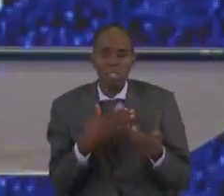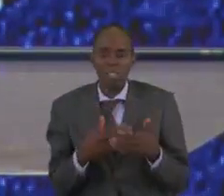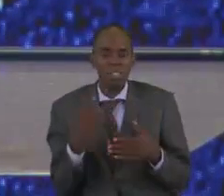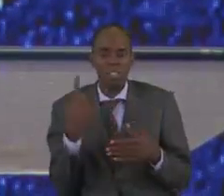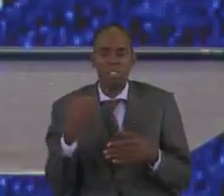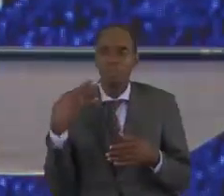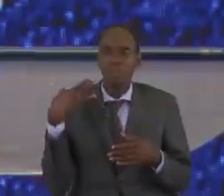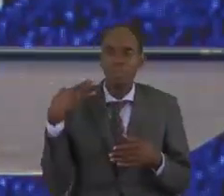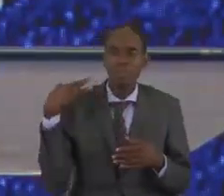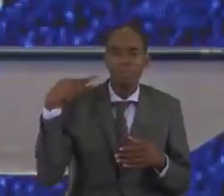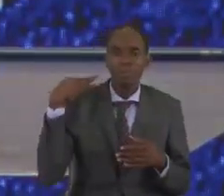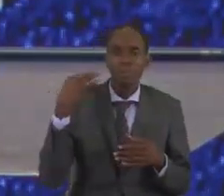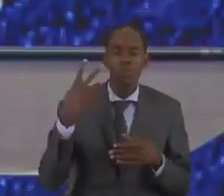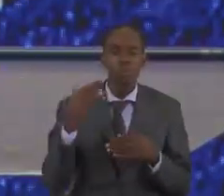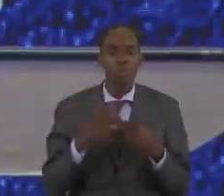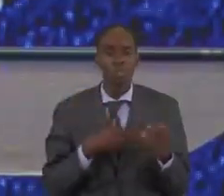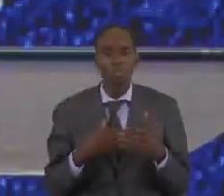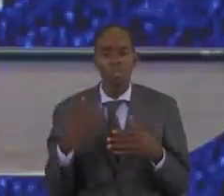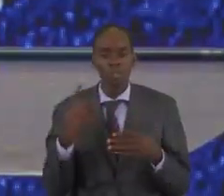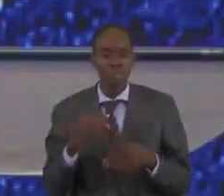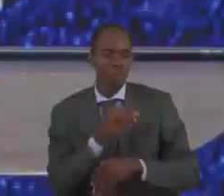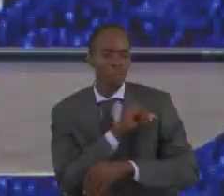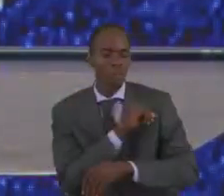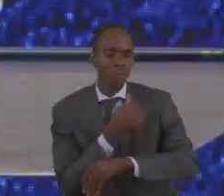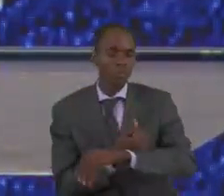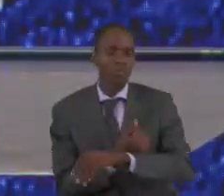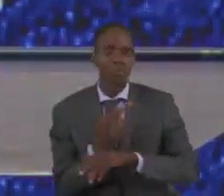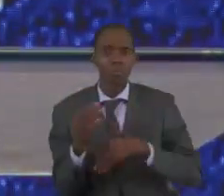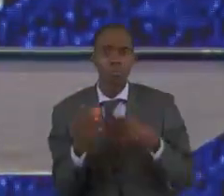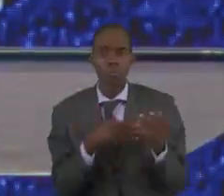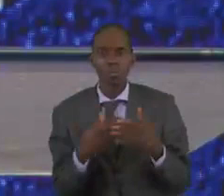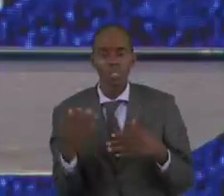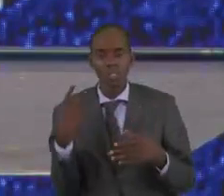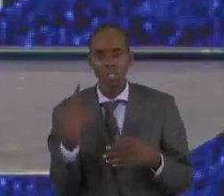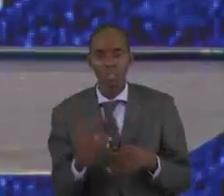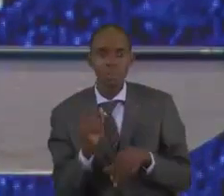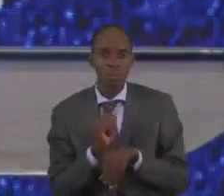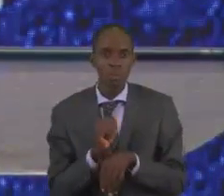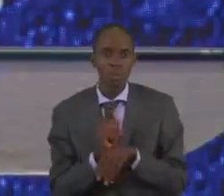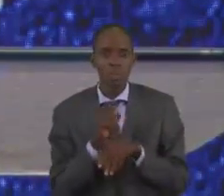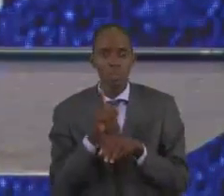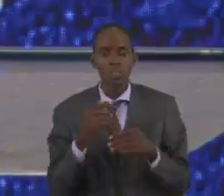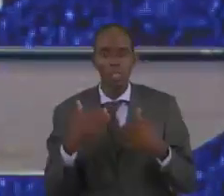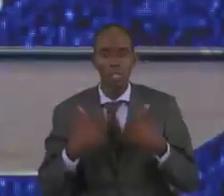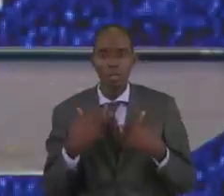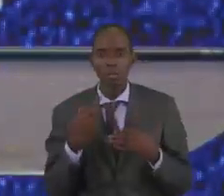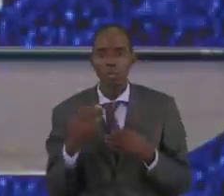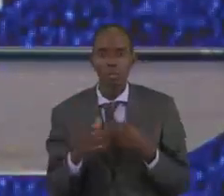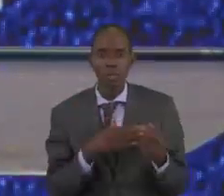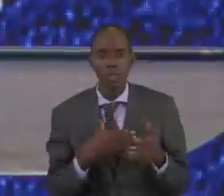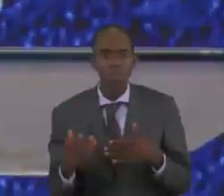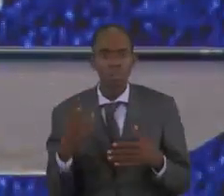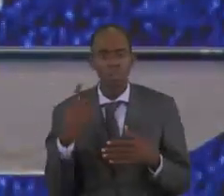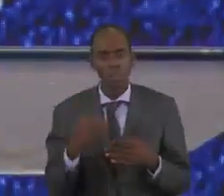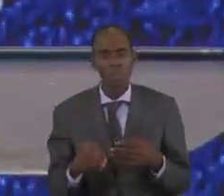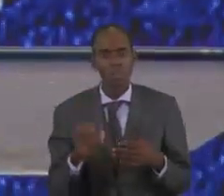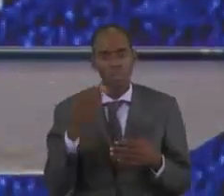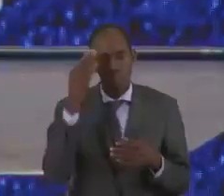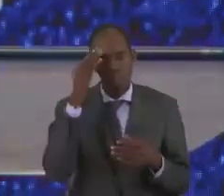position, whatever the authority, whatever the commission he has, and whatever knowledge he